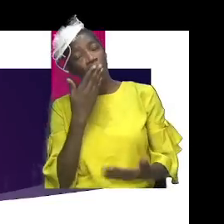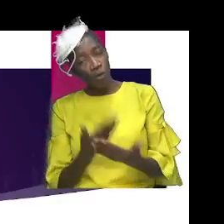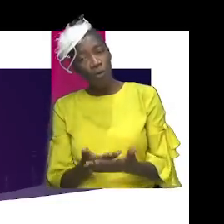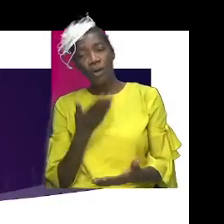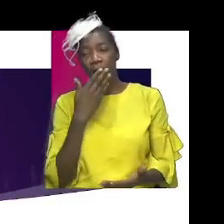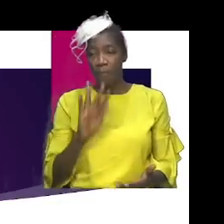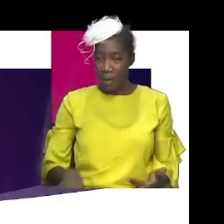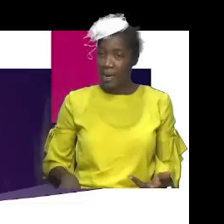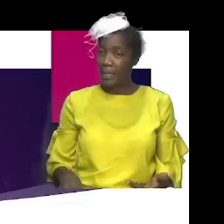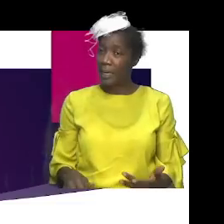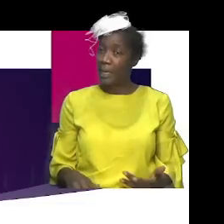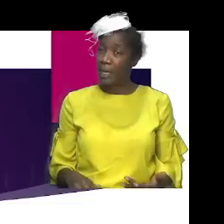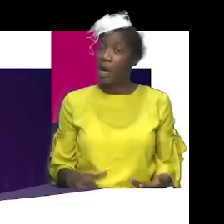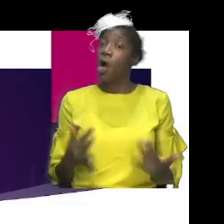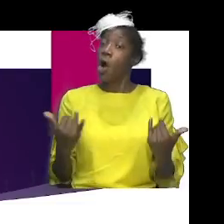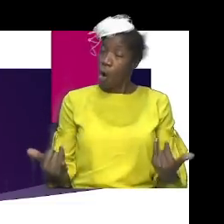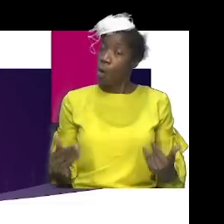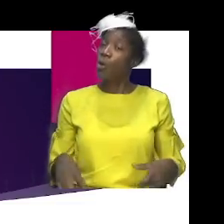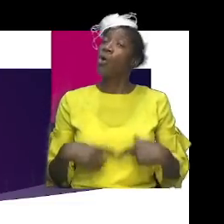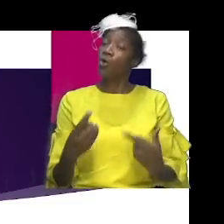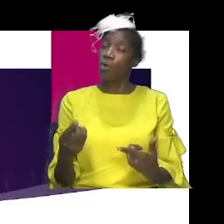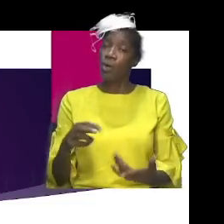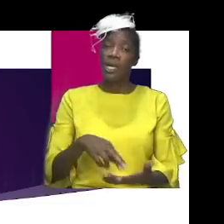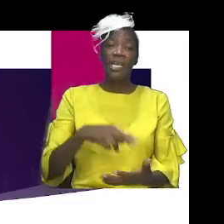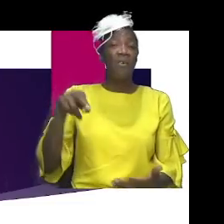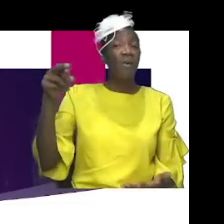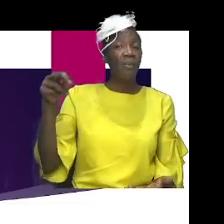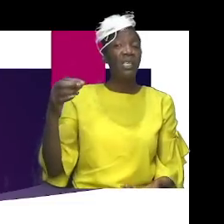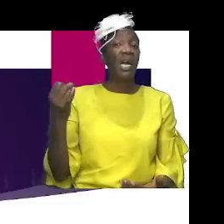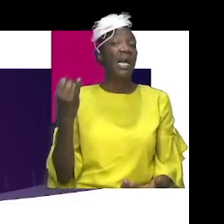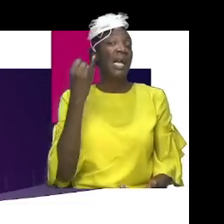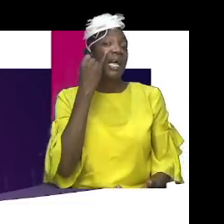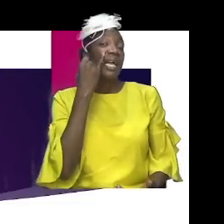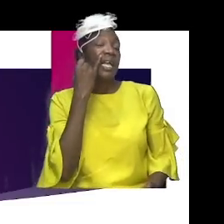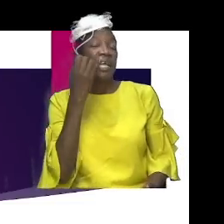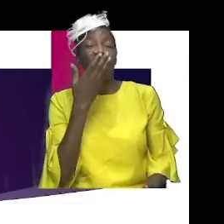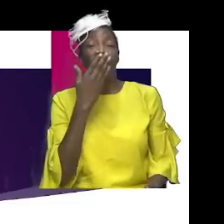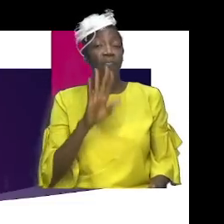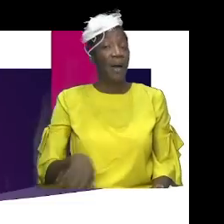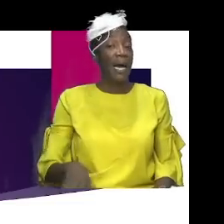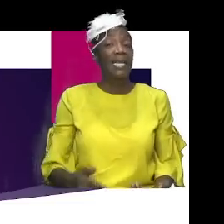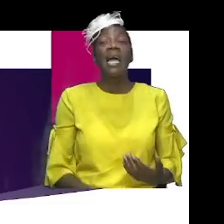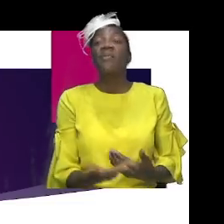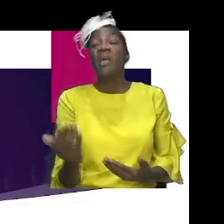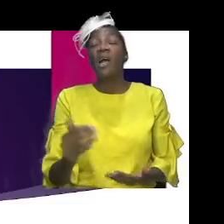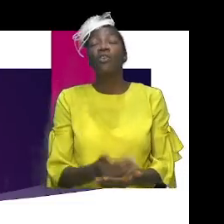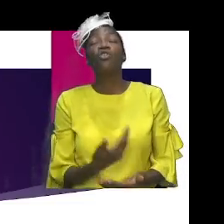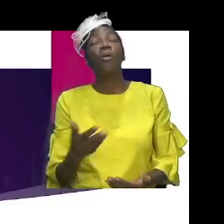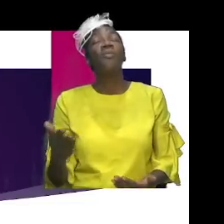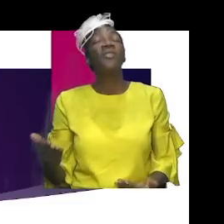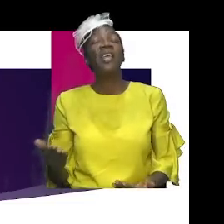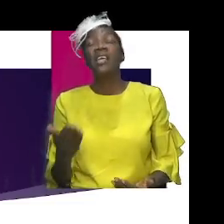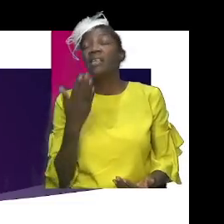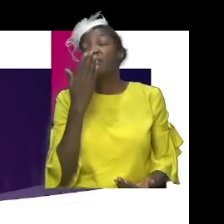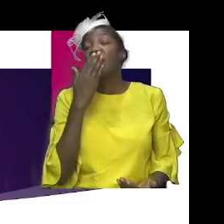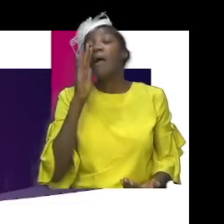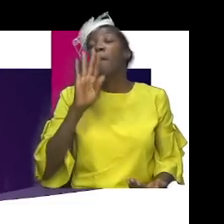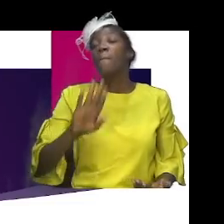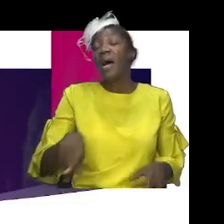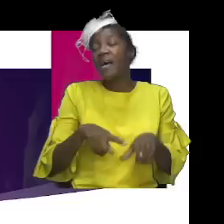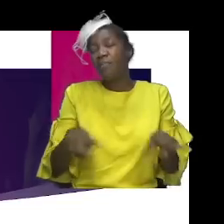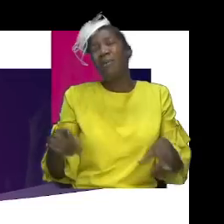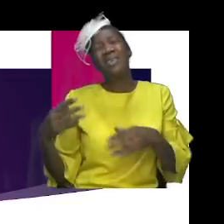need to understand that it is not everything that we do, because there are some things that are bad, but they are considered weights, and they might